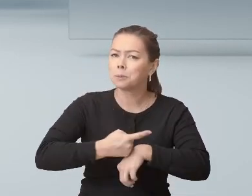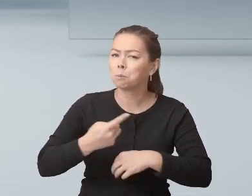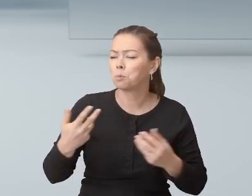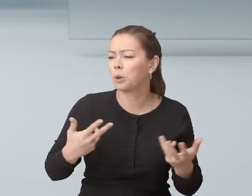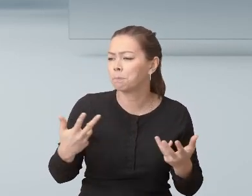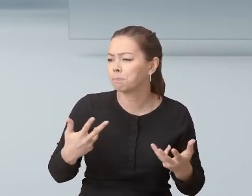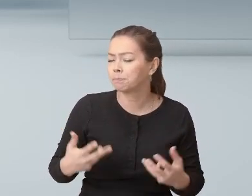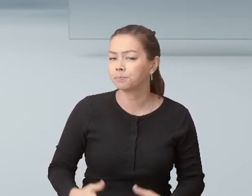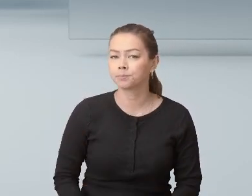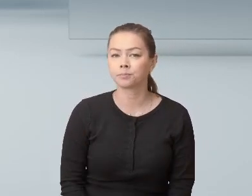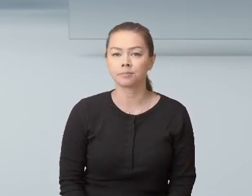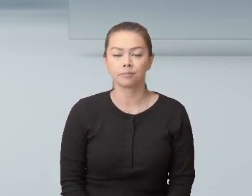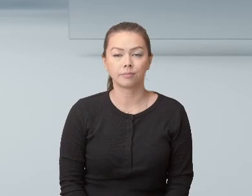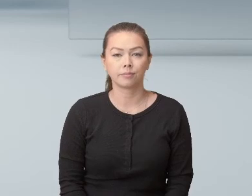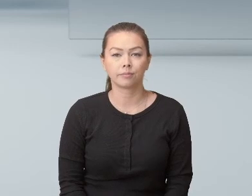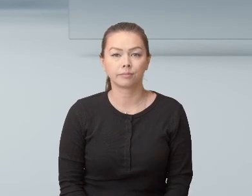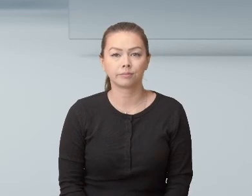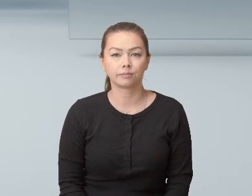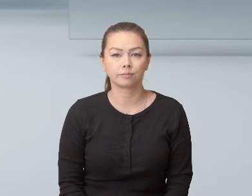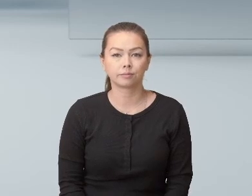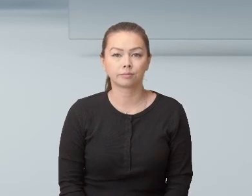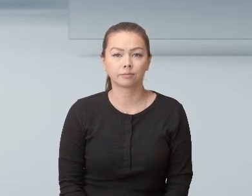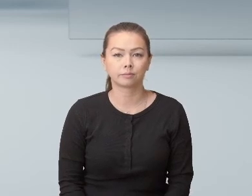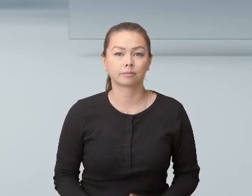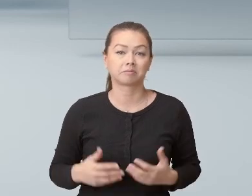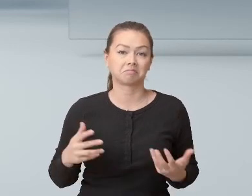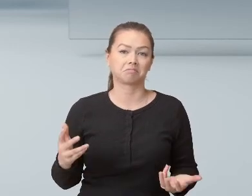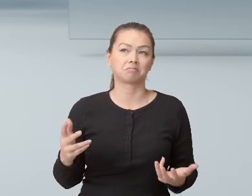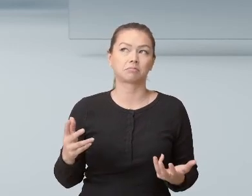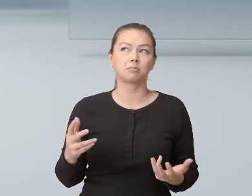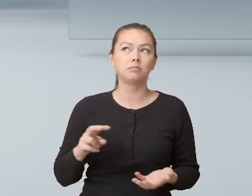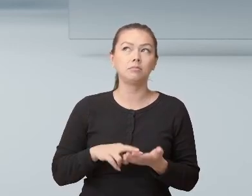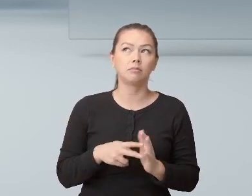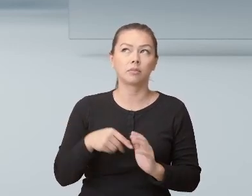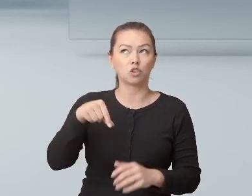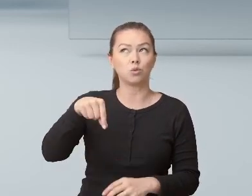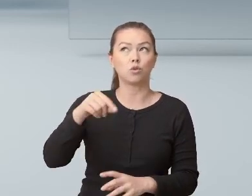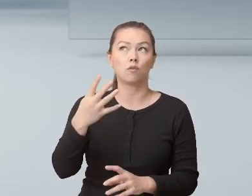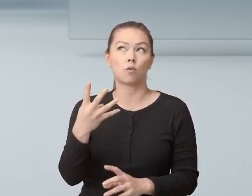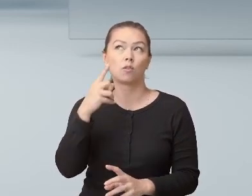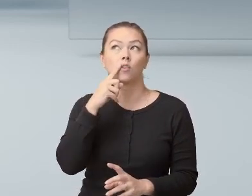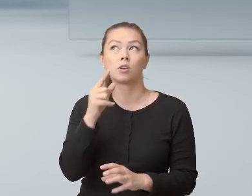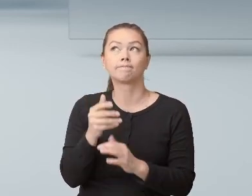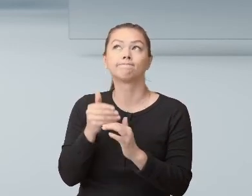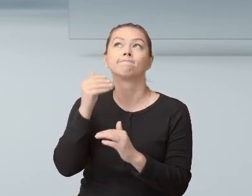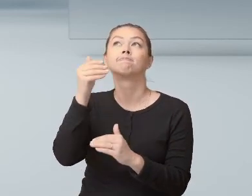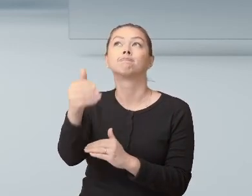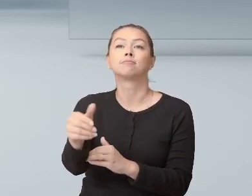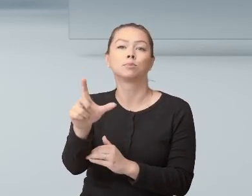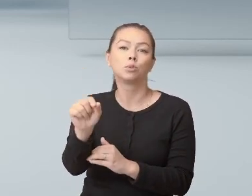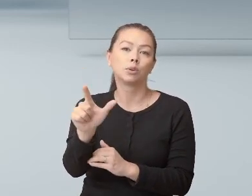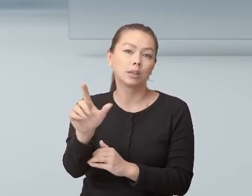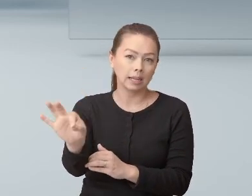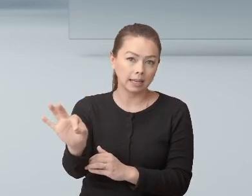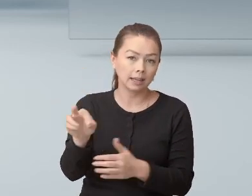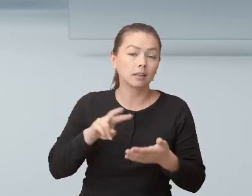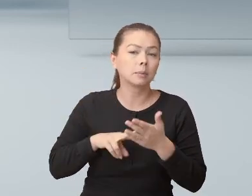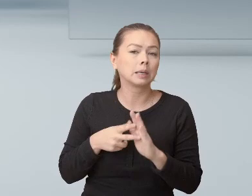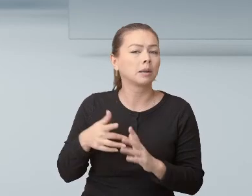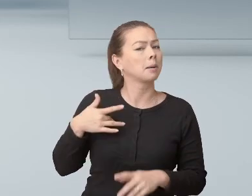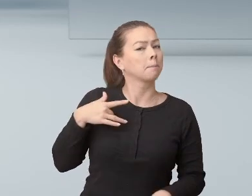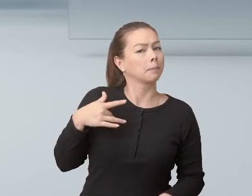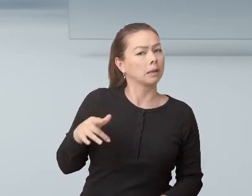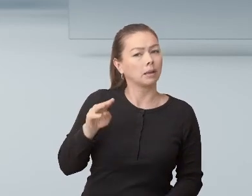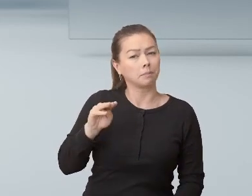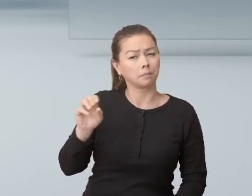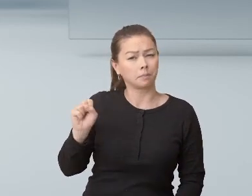Well, it's in Q4 of 2029, which means that Microsoft typically releases any